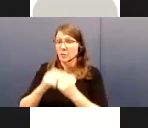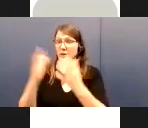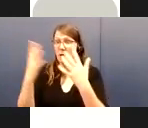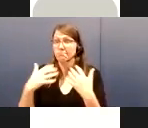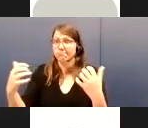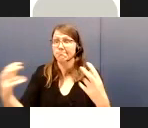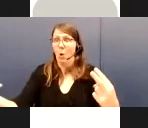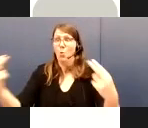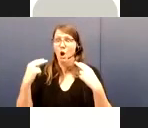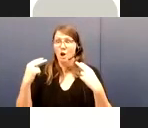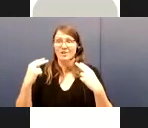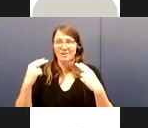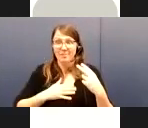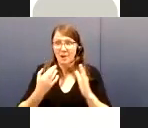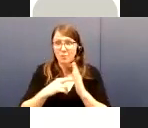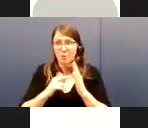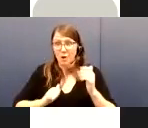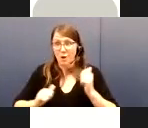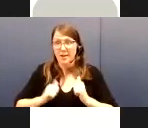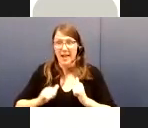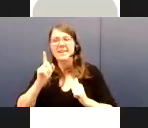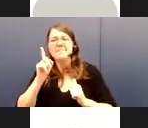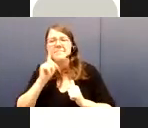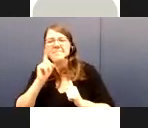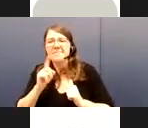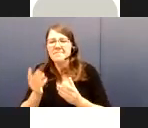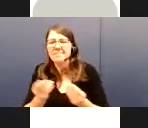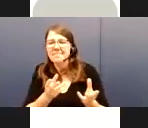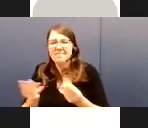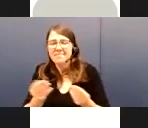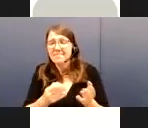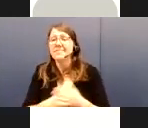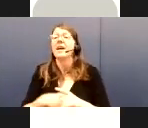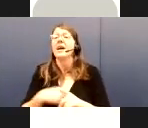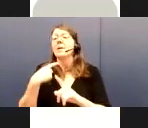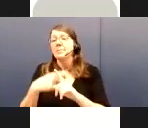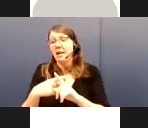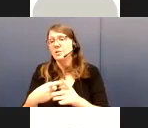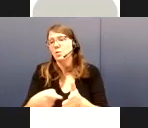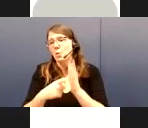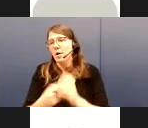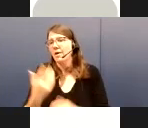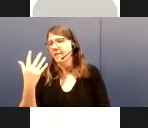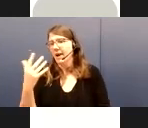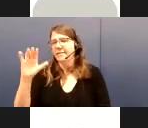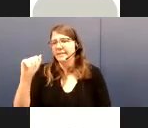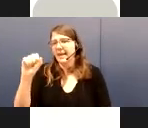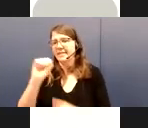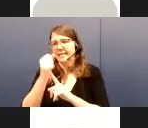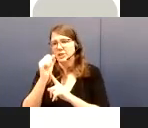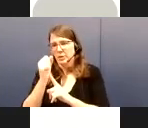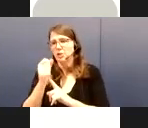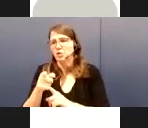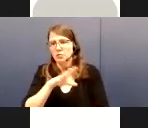me out at all. Added the level of complexity, and you have documented 5 cases, whether they were role plays or 5